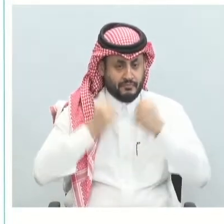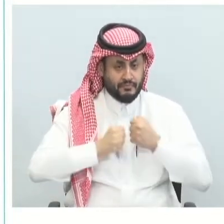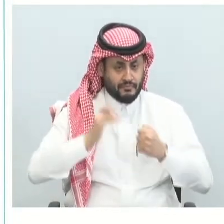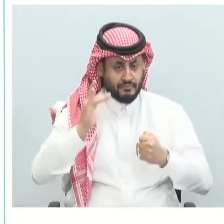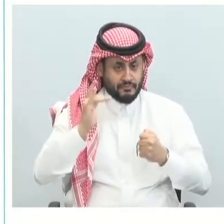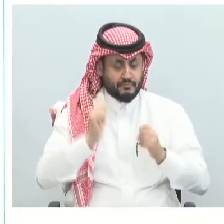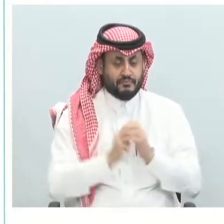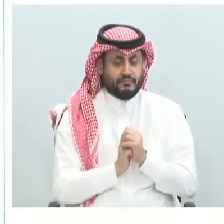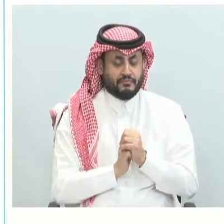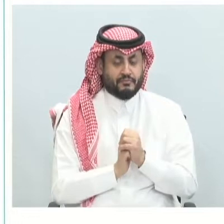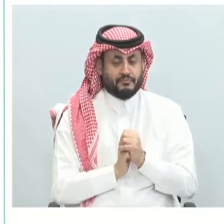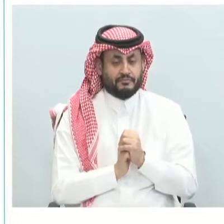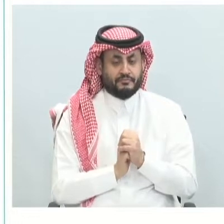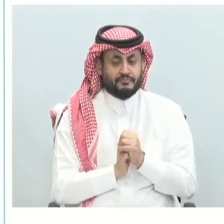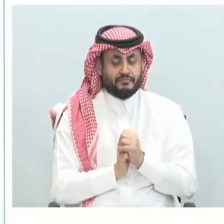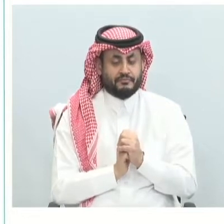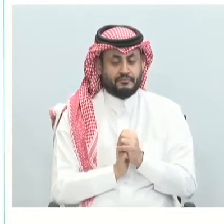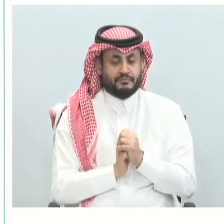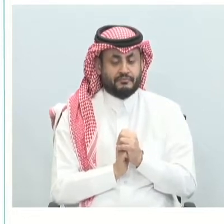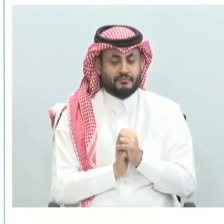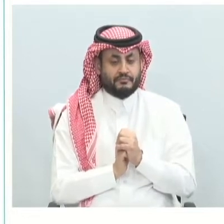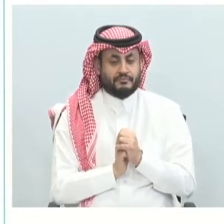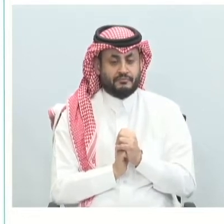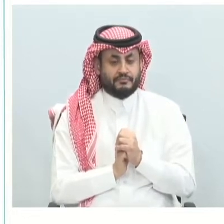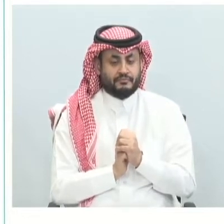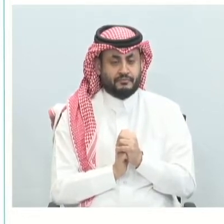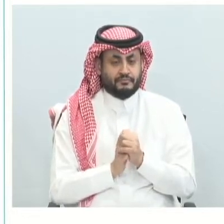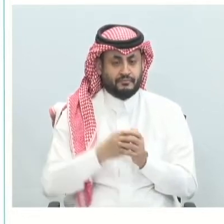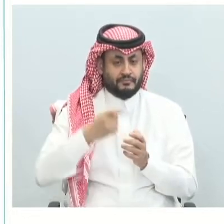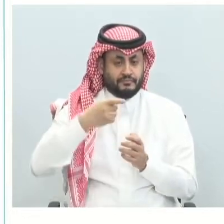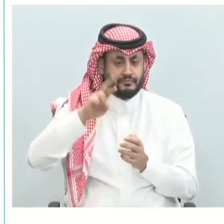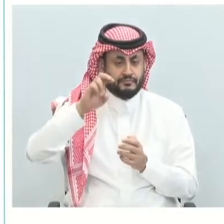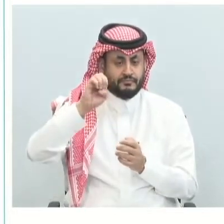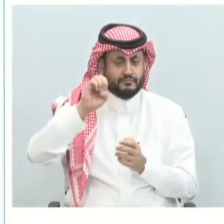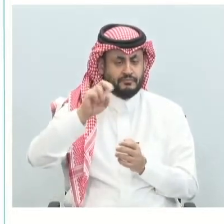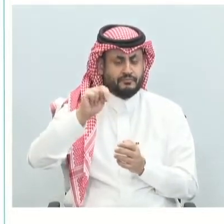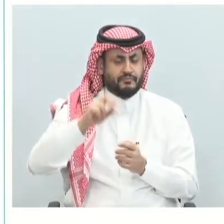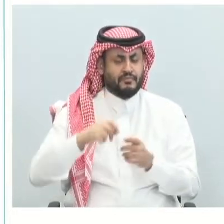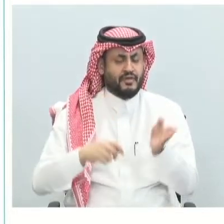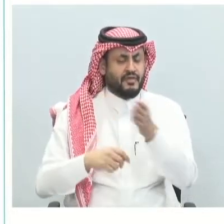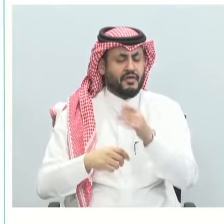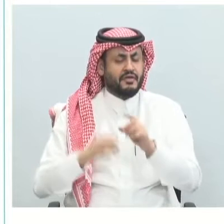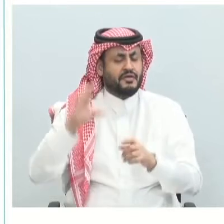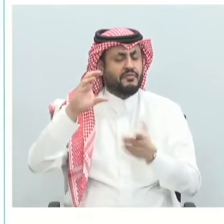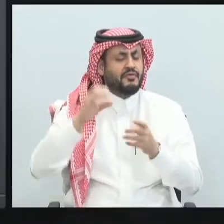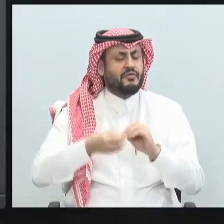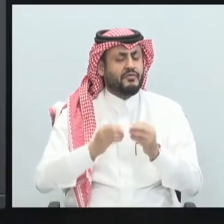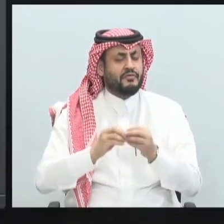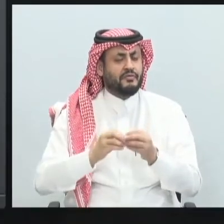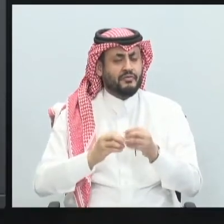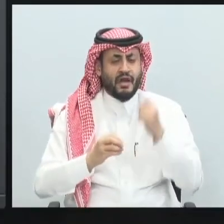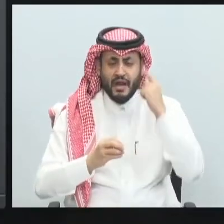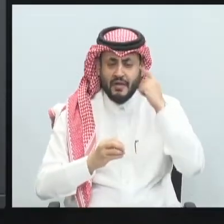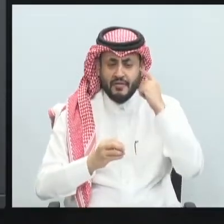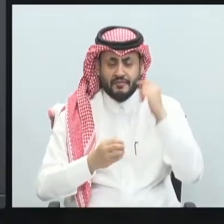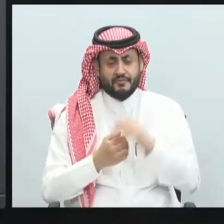wearing green today. Excellent. So this is green. What about this color? This is black. What about this?